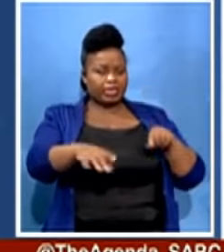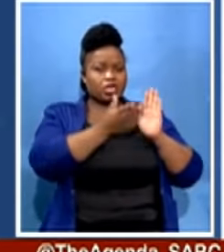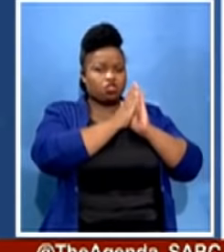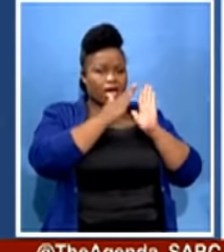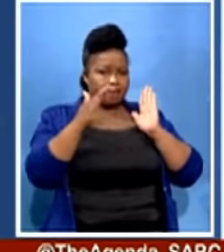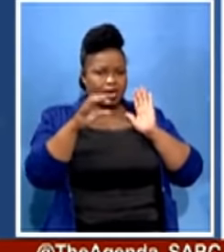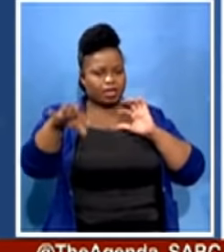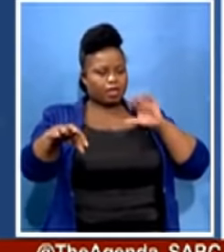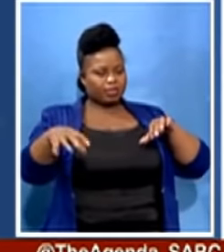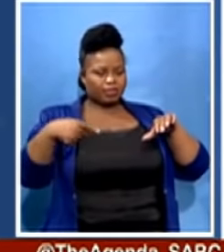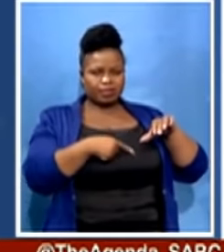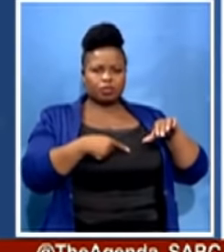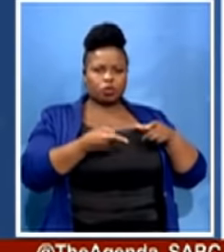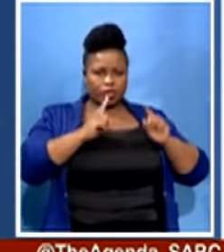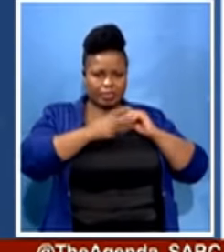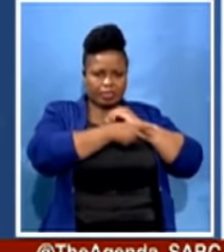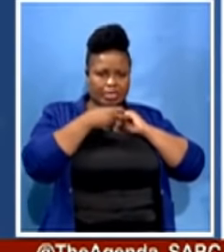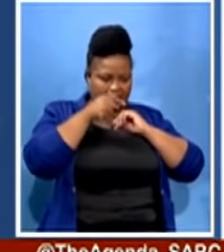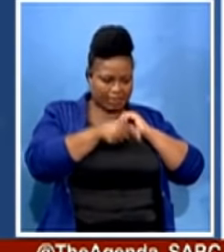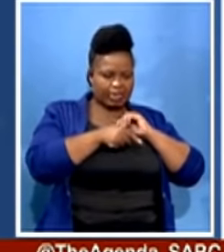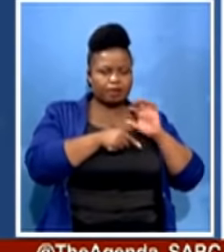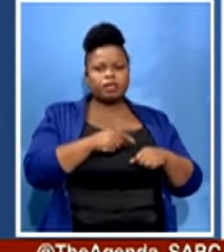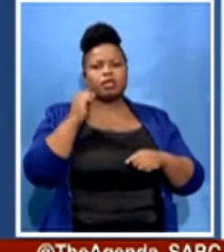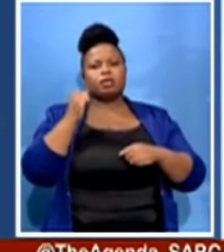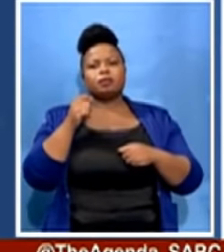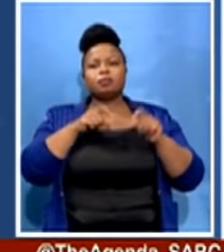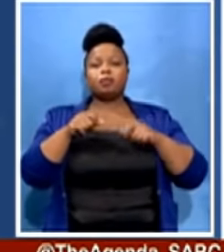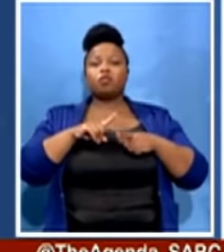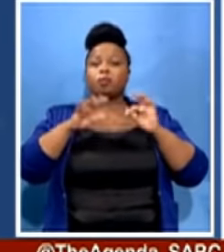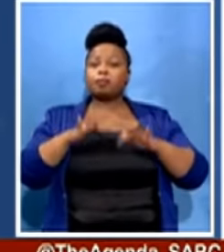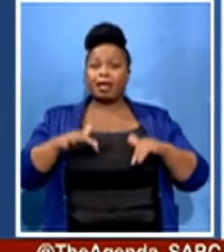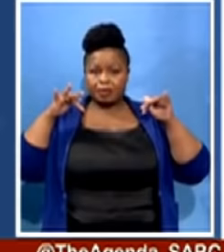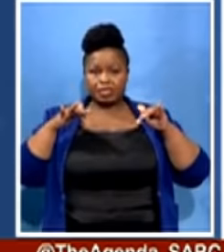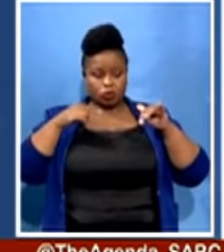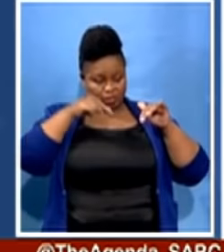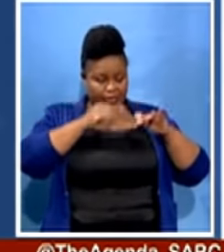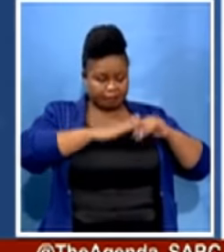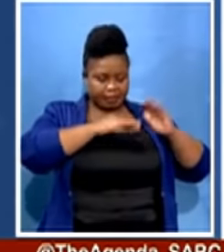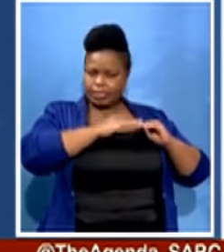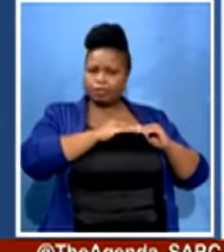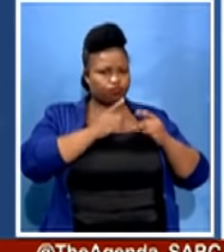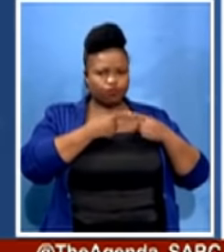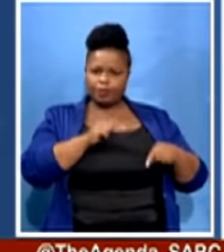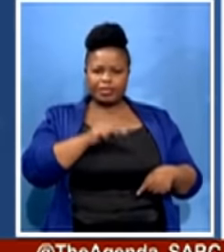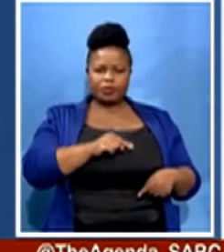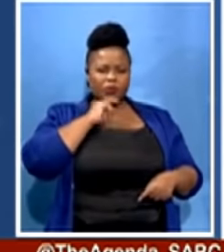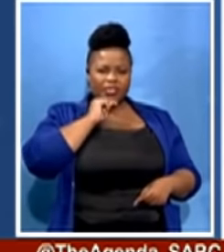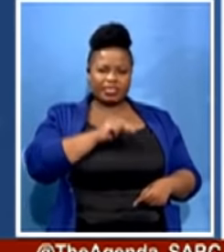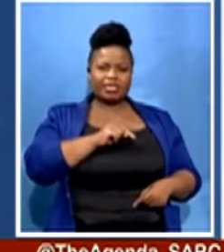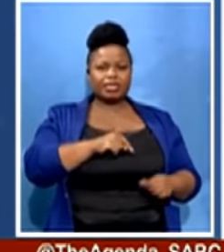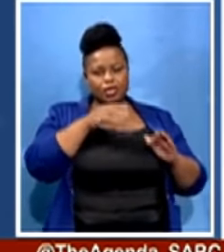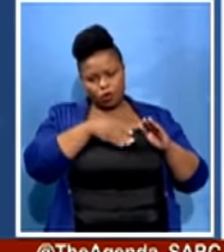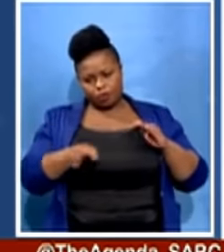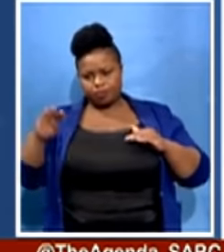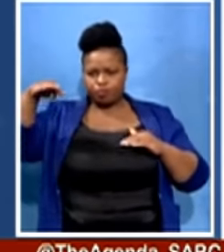The officers who are coming from Parliament don't come to this building. They go directly over to